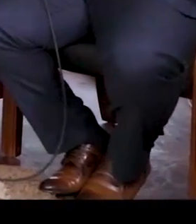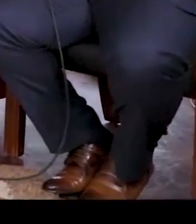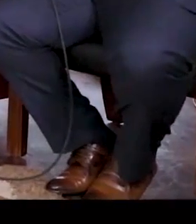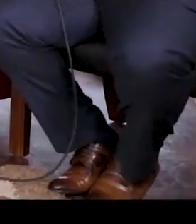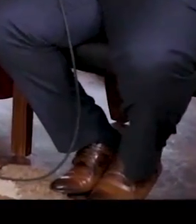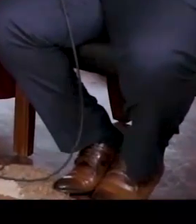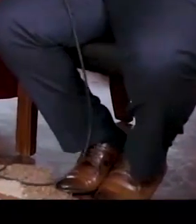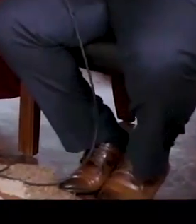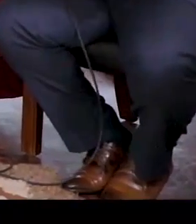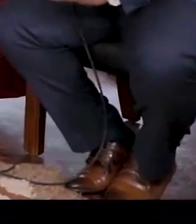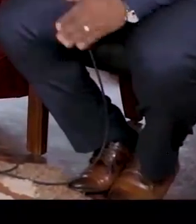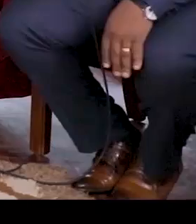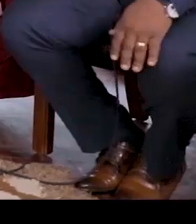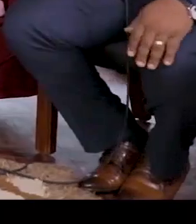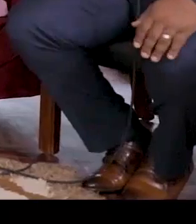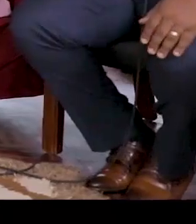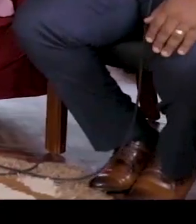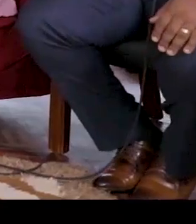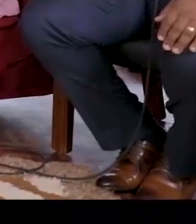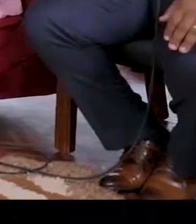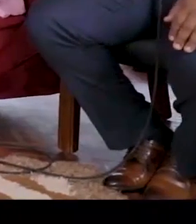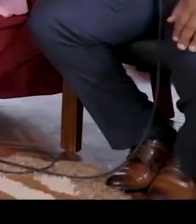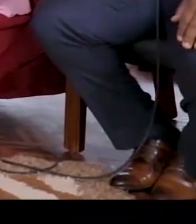buzo rino